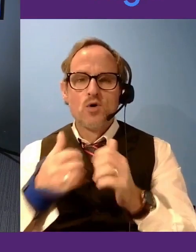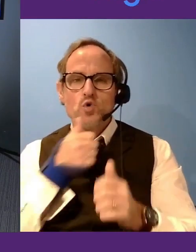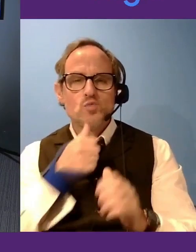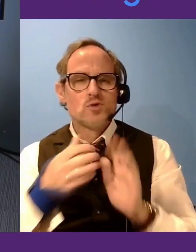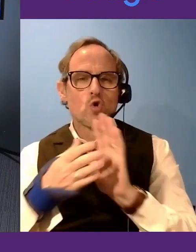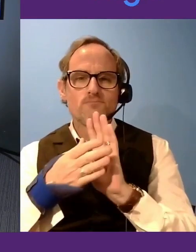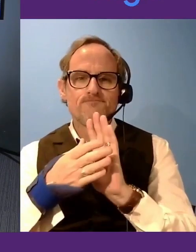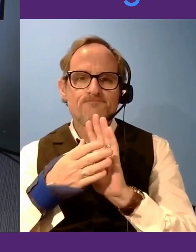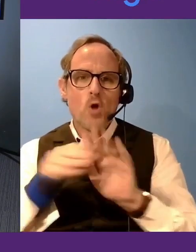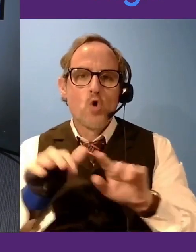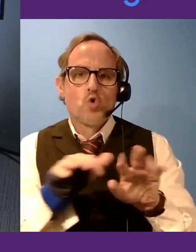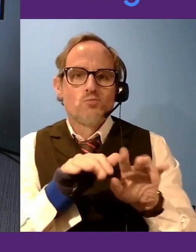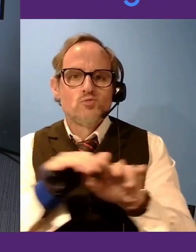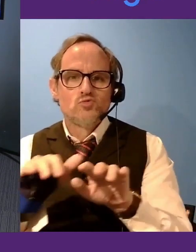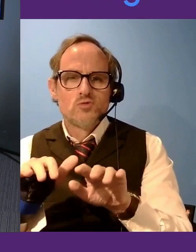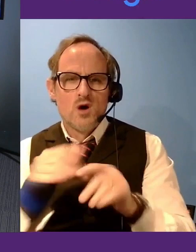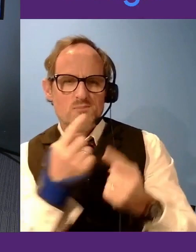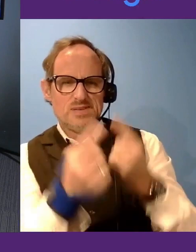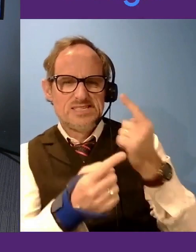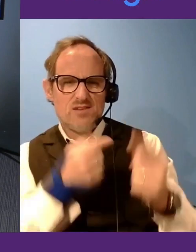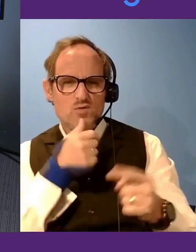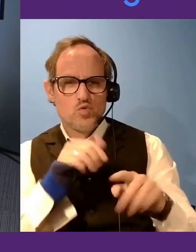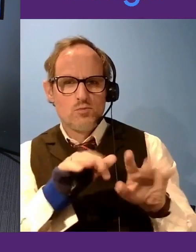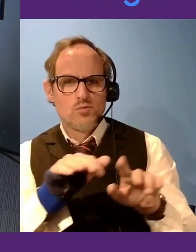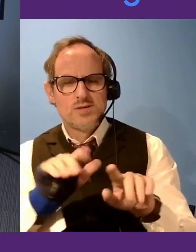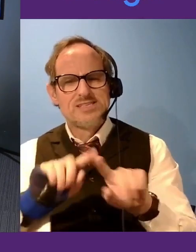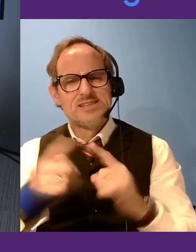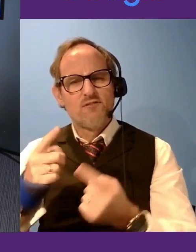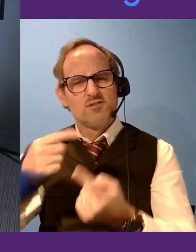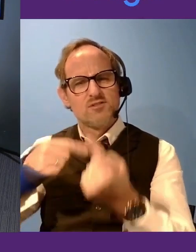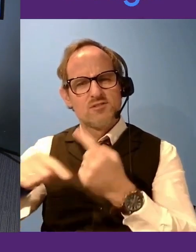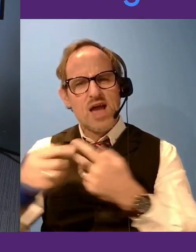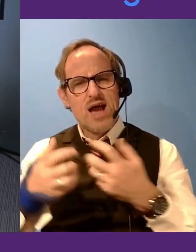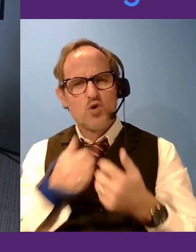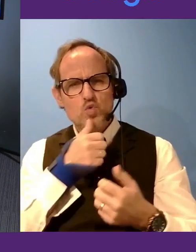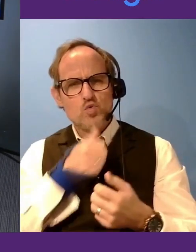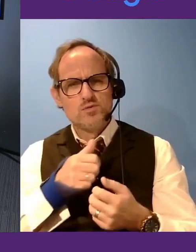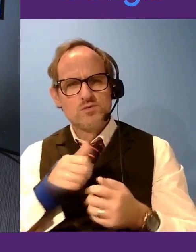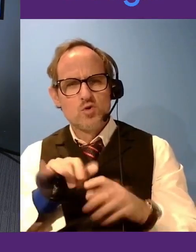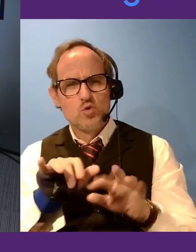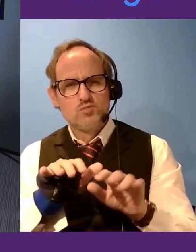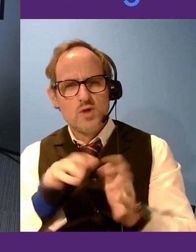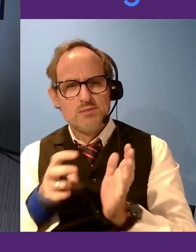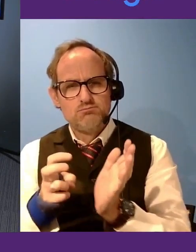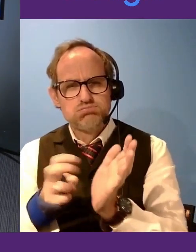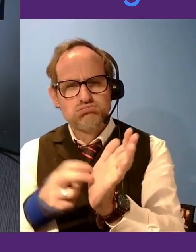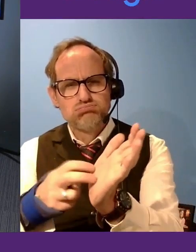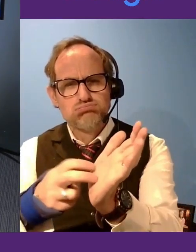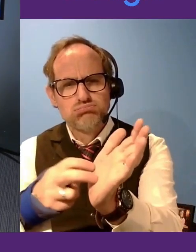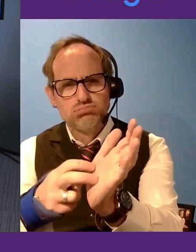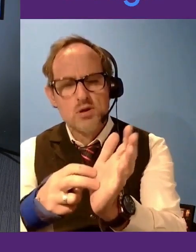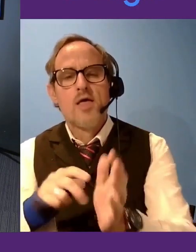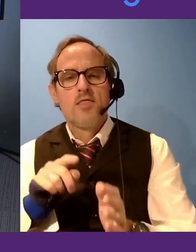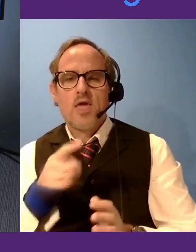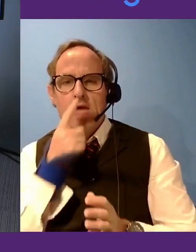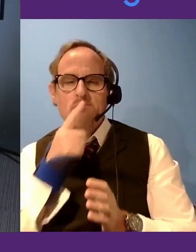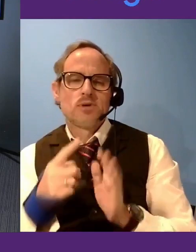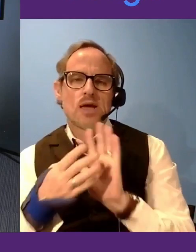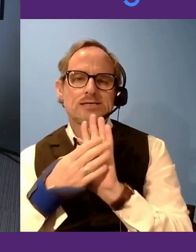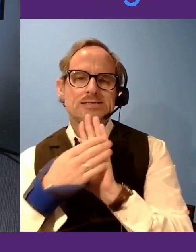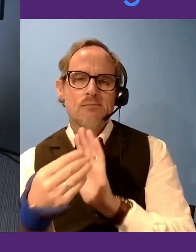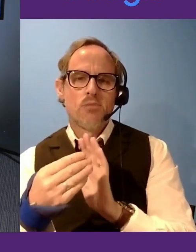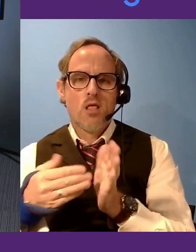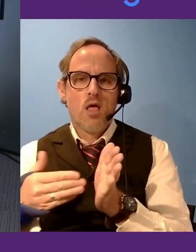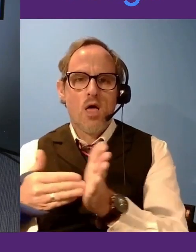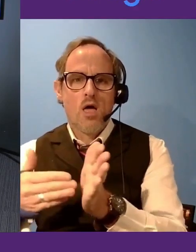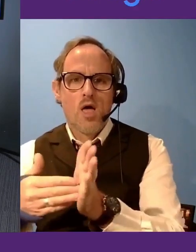how everybody does it, and there are barriers that you can't empathize with something you don't know about. You can't care about accessibility if you don't know it's an